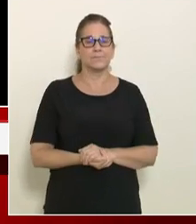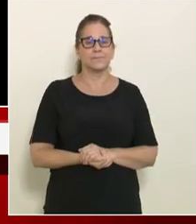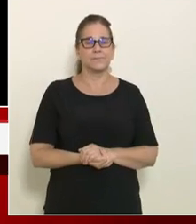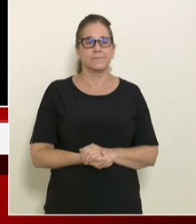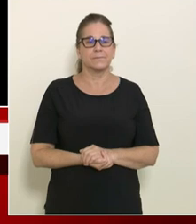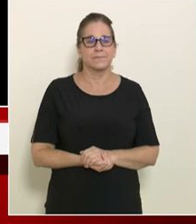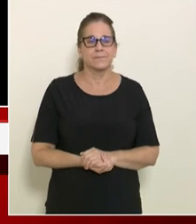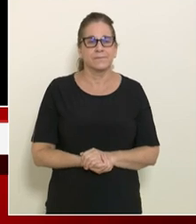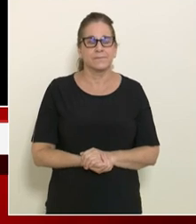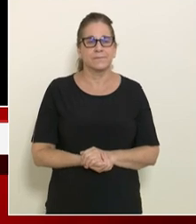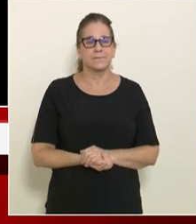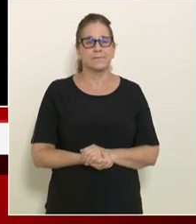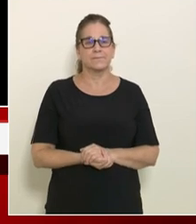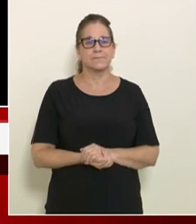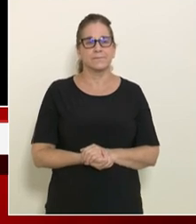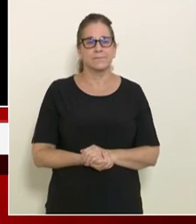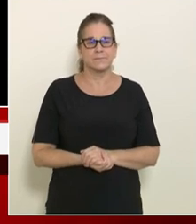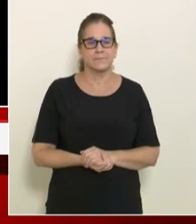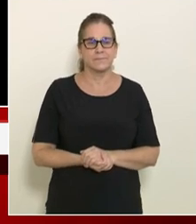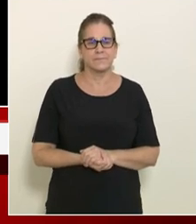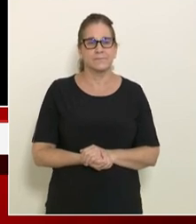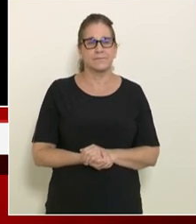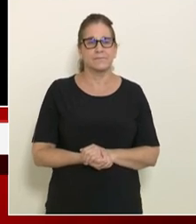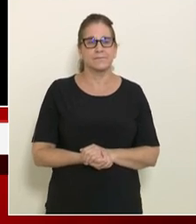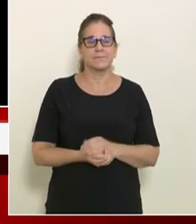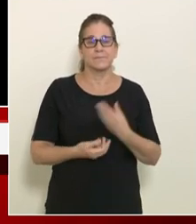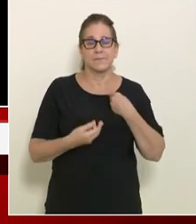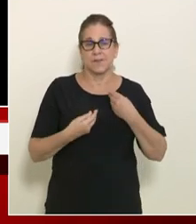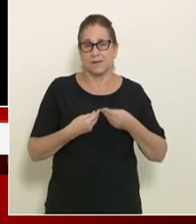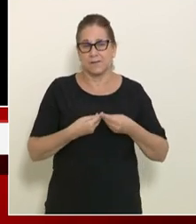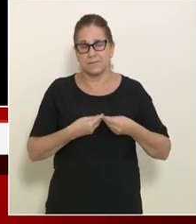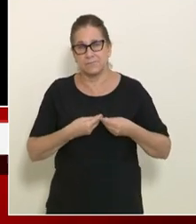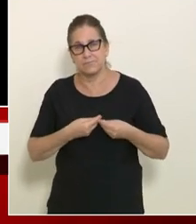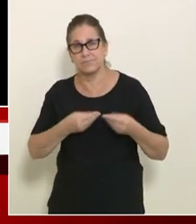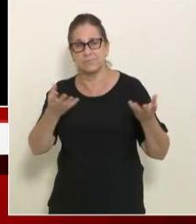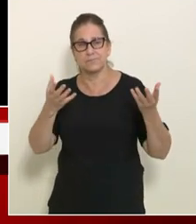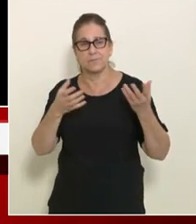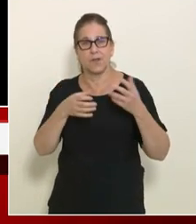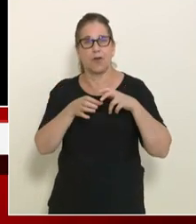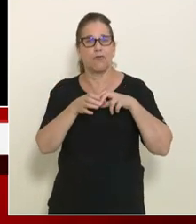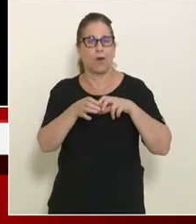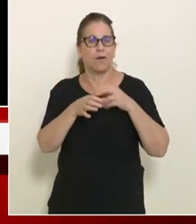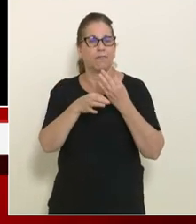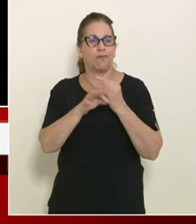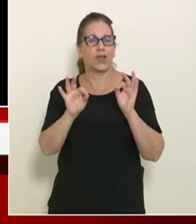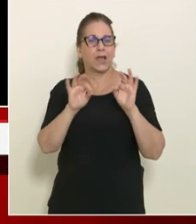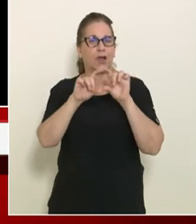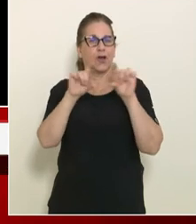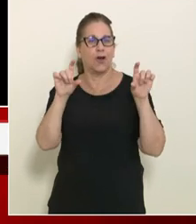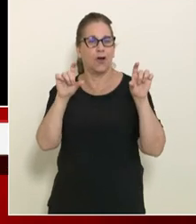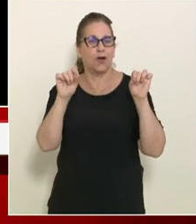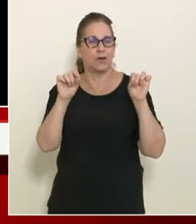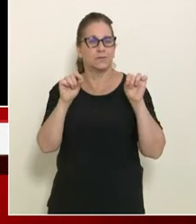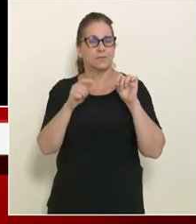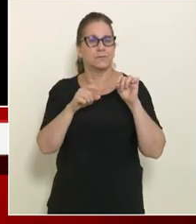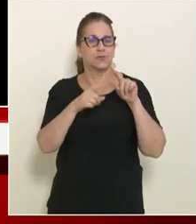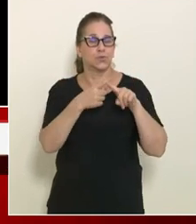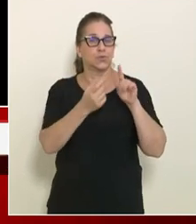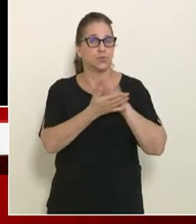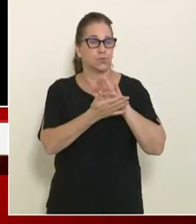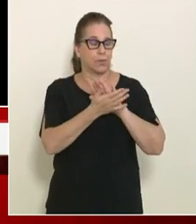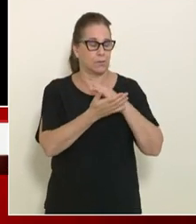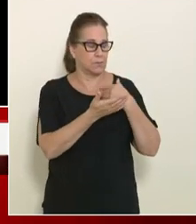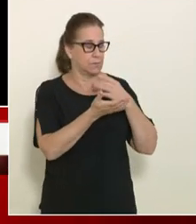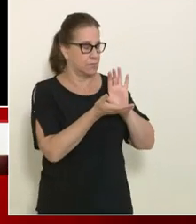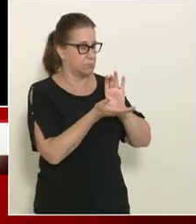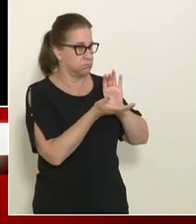next year's Kids Ride Free card to schools, and schools are making arrangements to distribute those cards to the